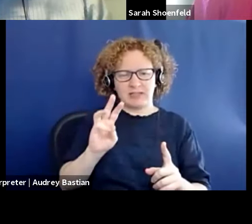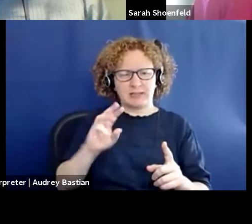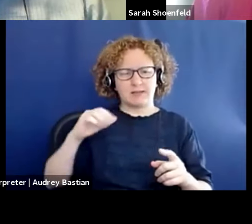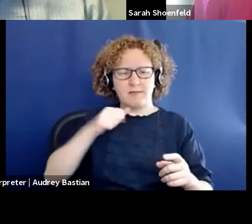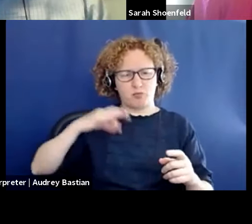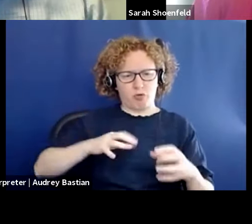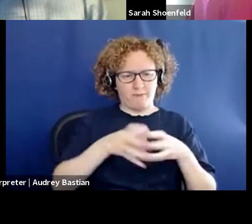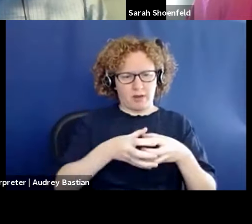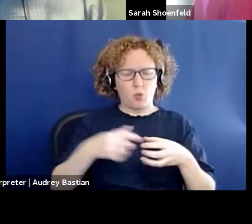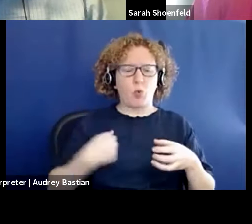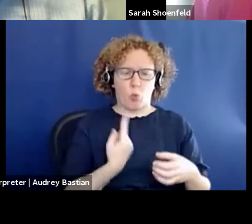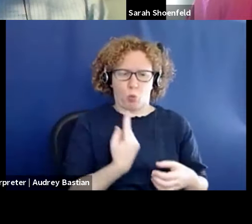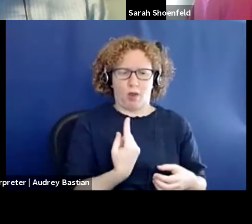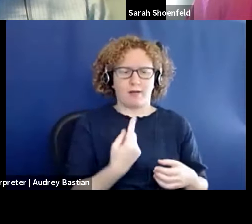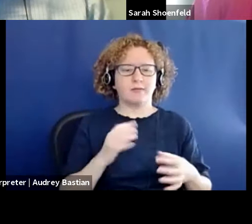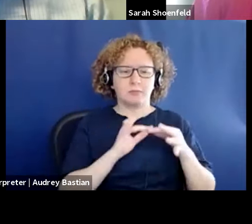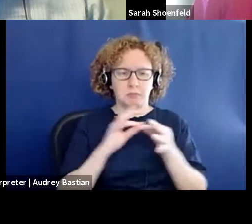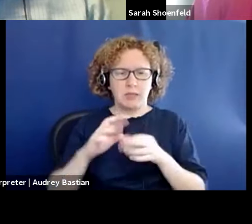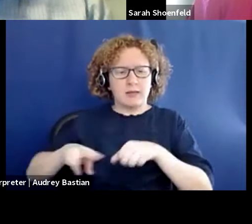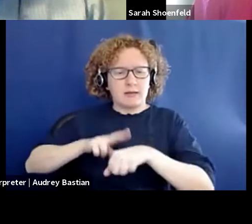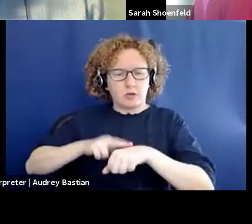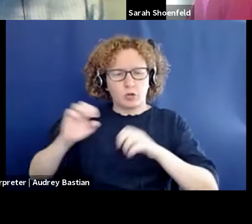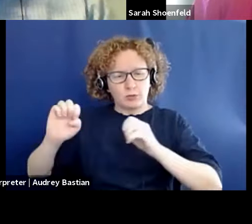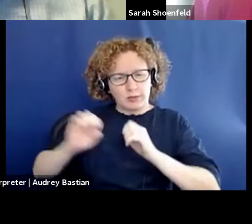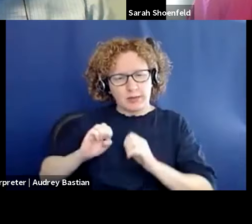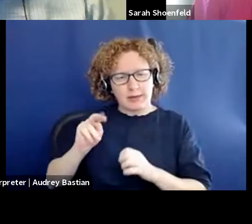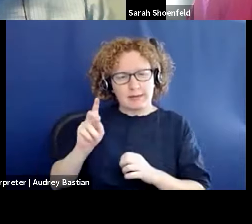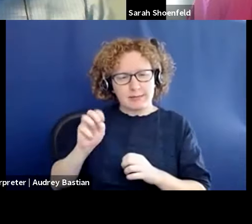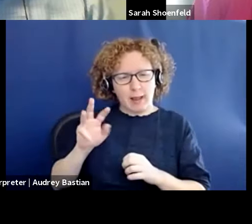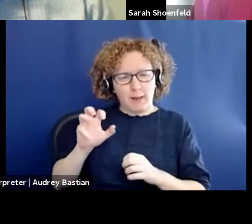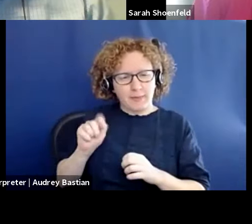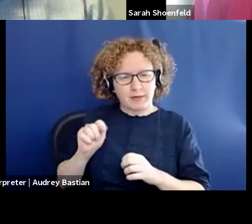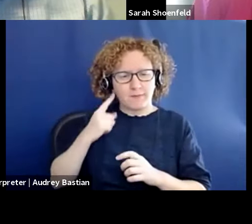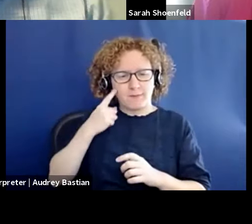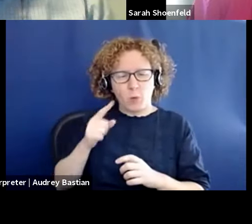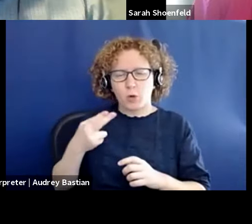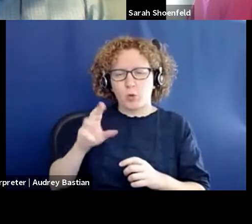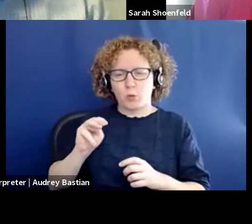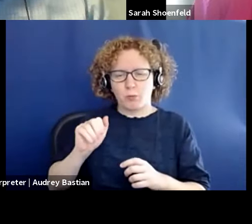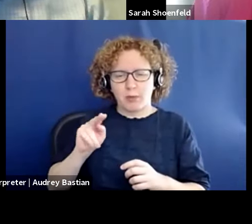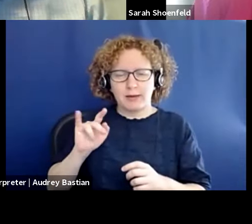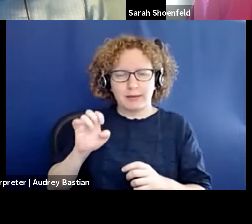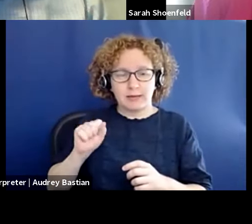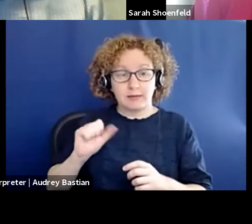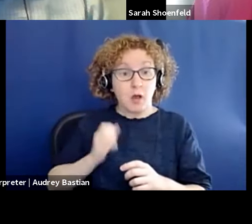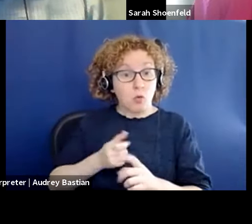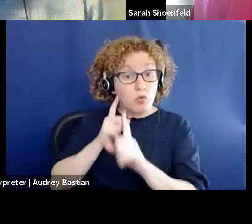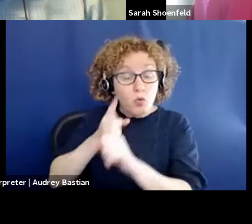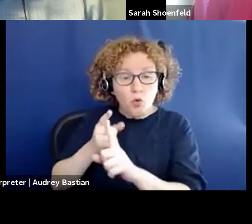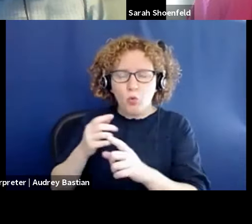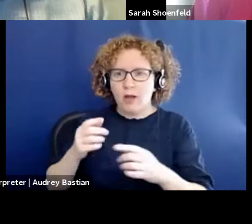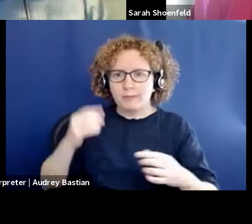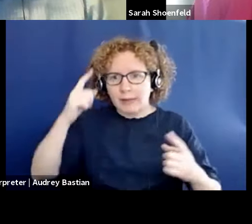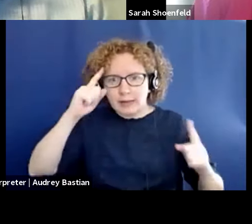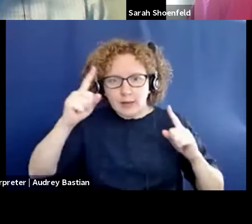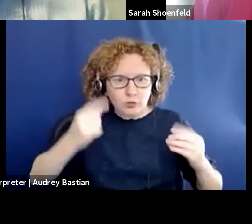with the National Endowment for the Humanities. Our mission is to enrich the quality of life, foster intellectual stimulation, and promote cross-cultural understanding